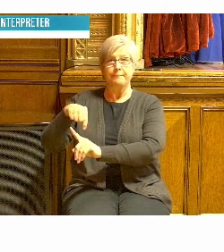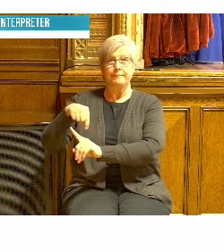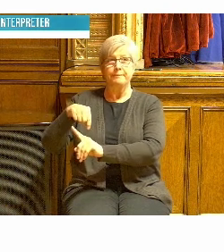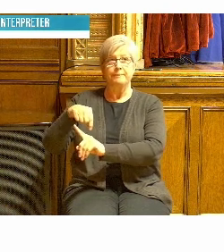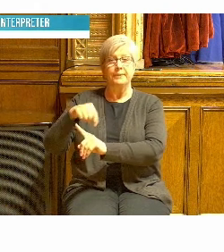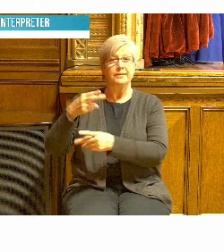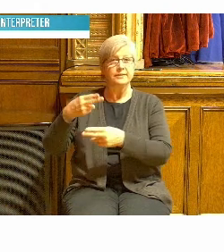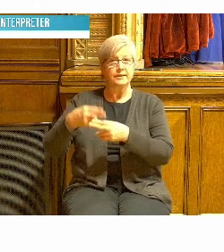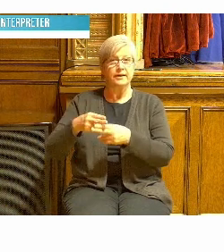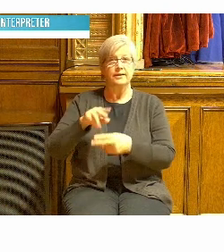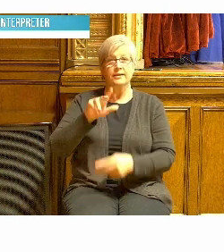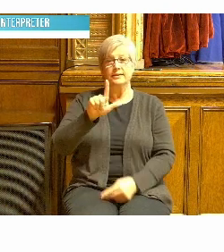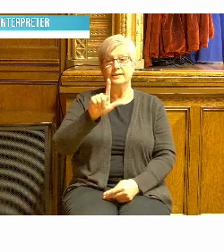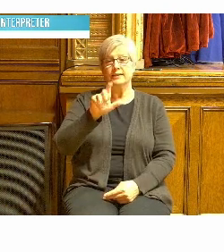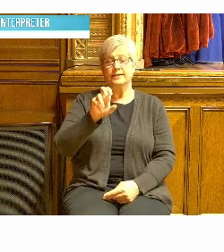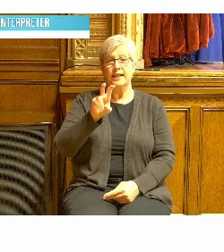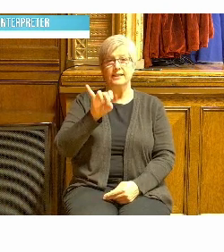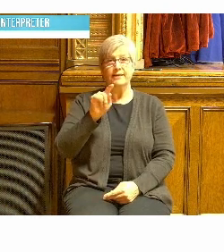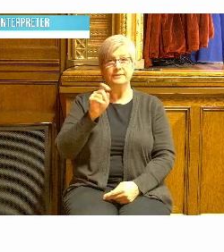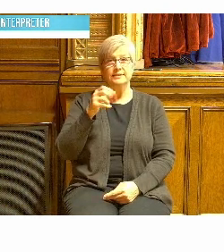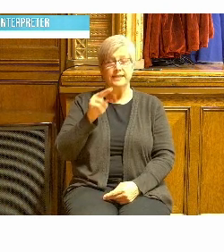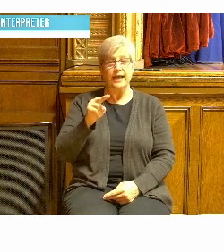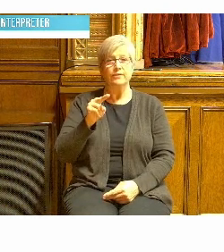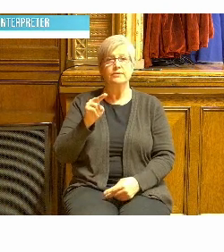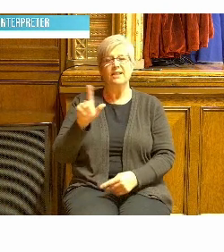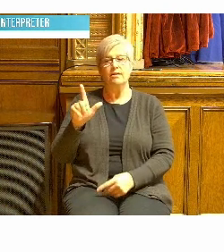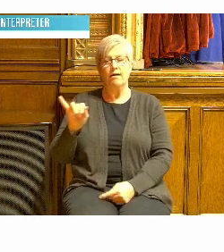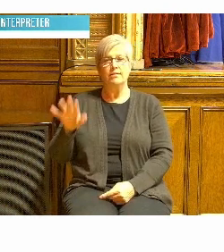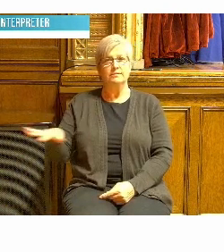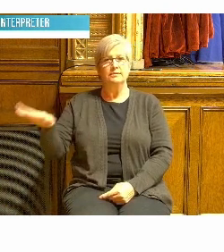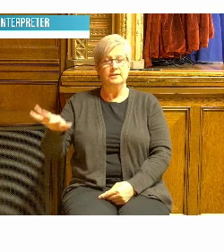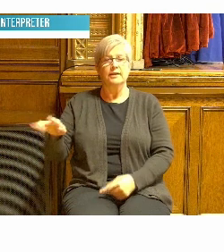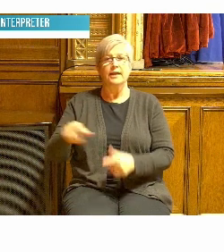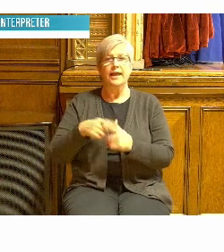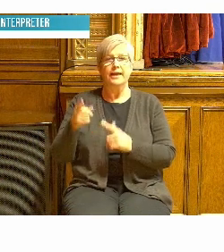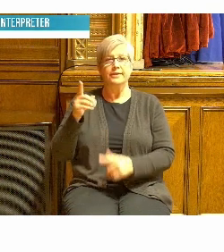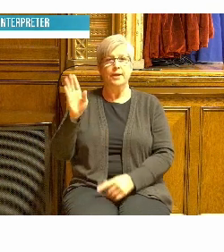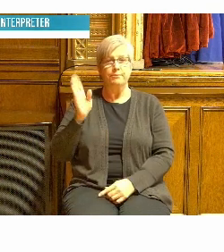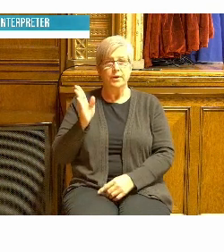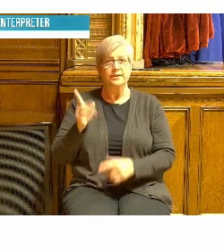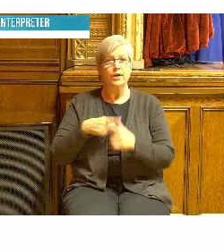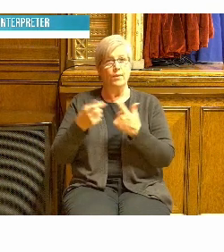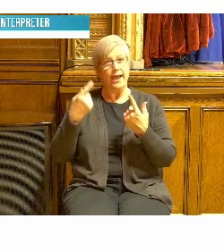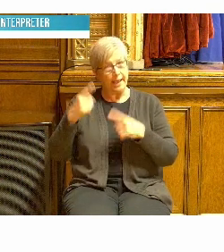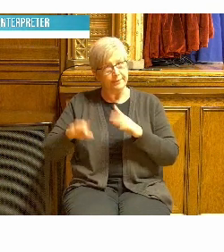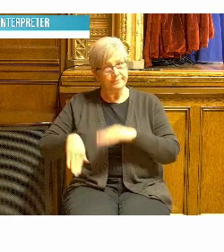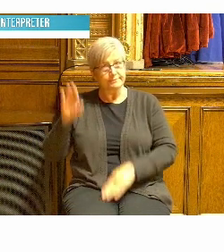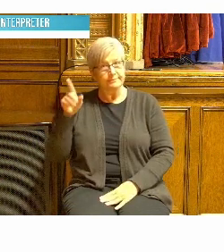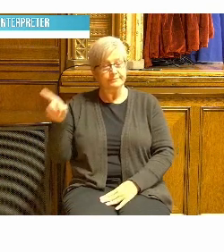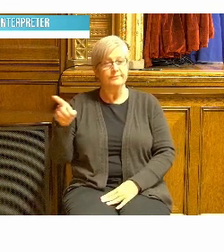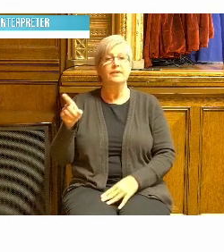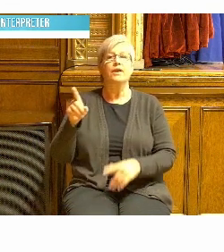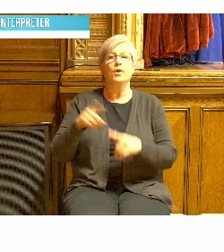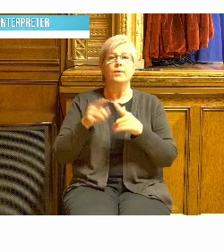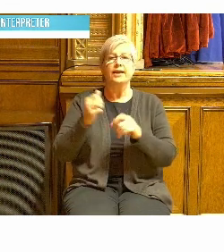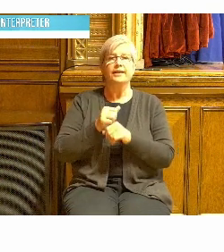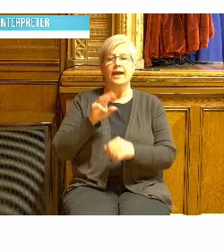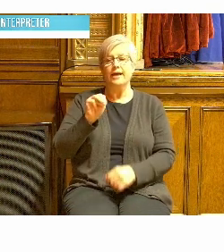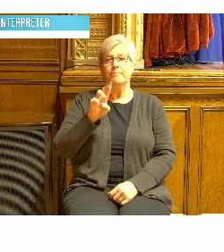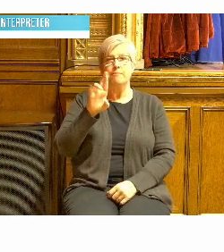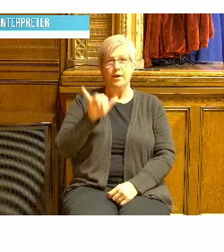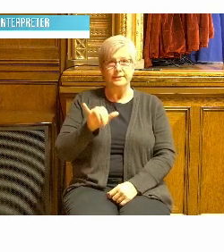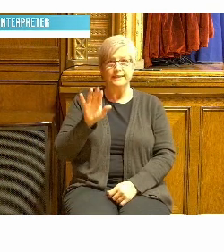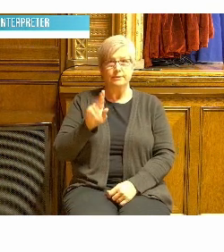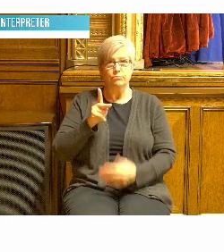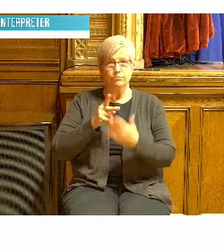some known as Levittown in suburbs of Long Island, in Brooklyn, where I happen to be from, we got Marcy